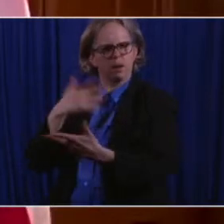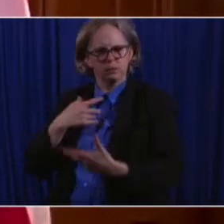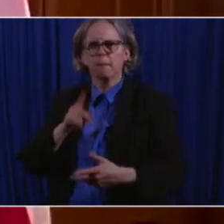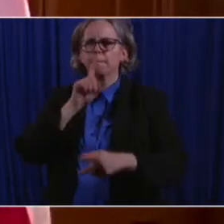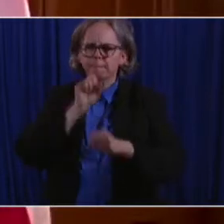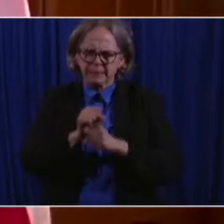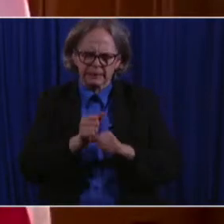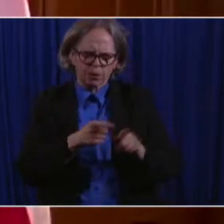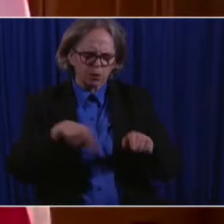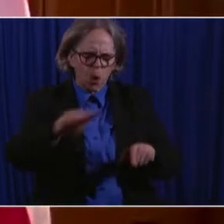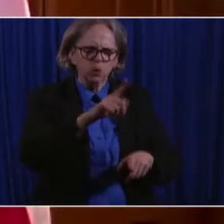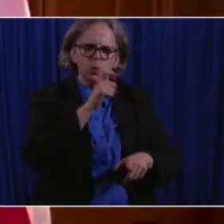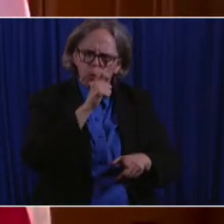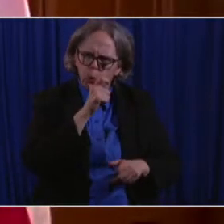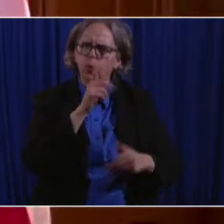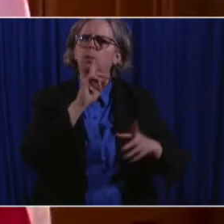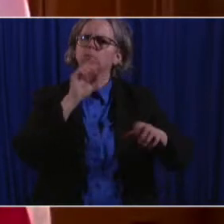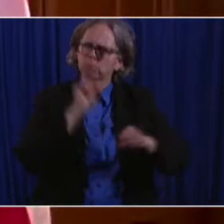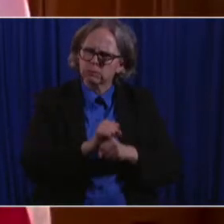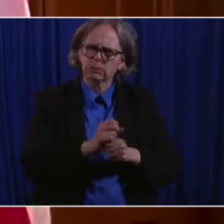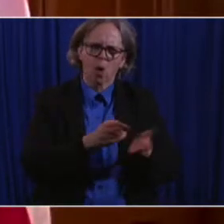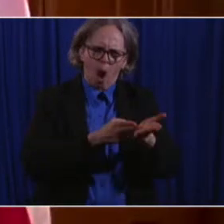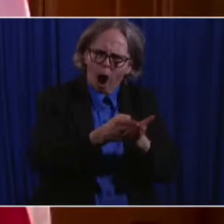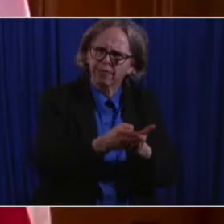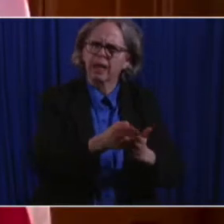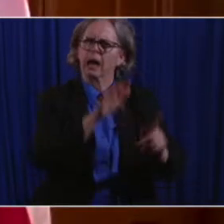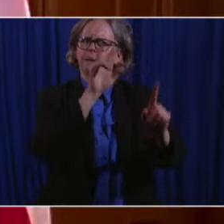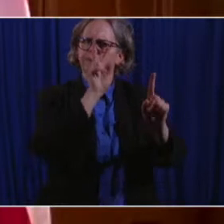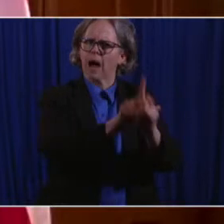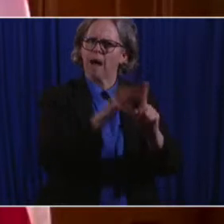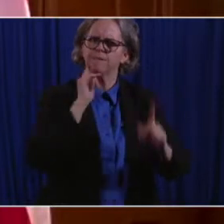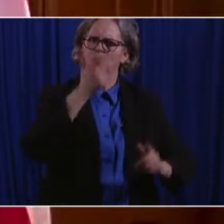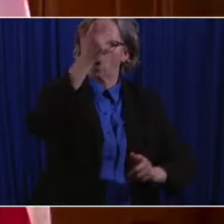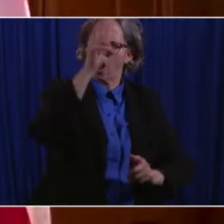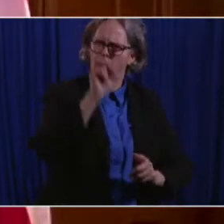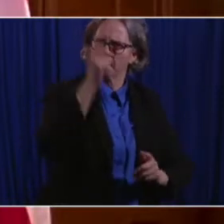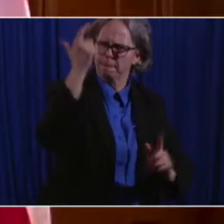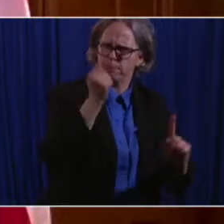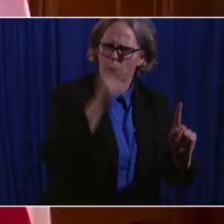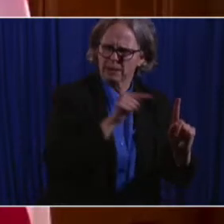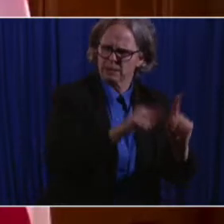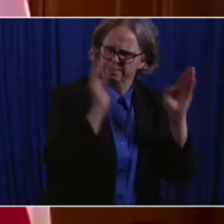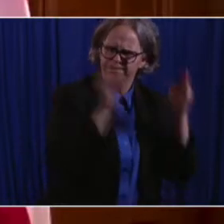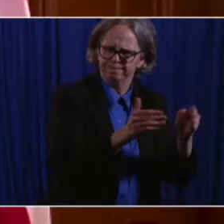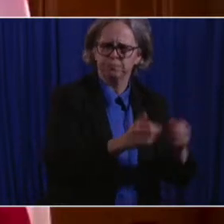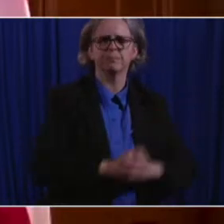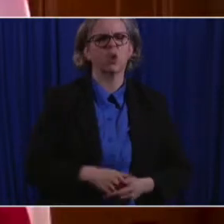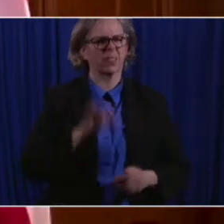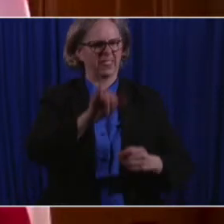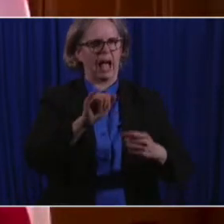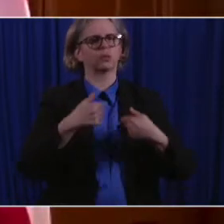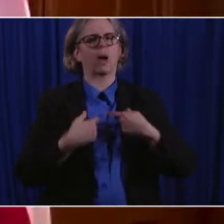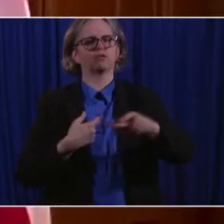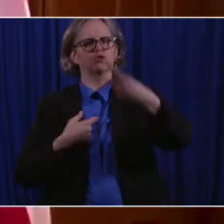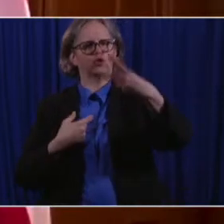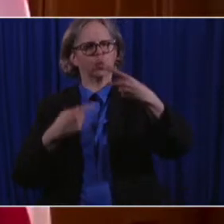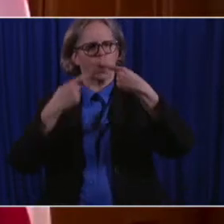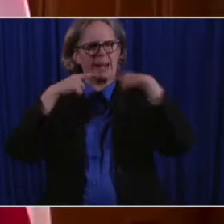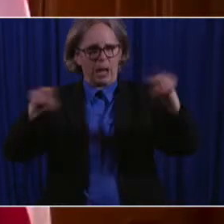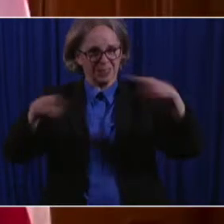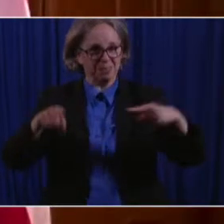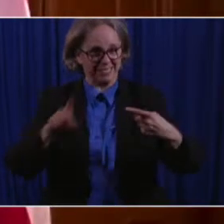is legitimate claims. Second announcement, I'm announcing that former United States Attorney for the Southern District of